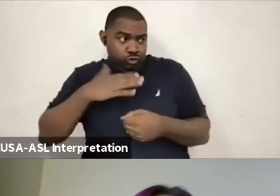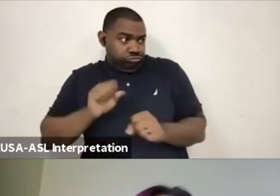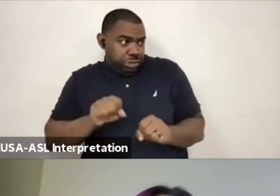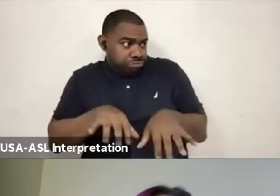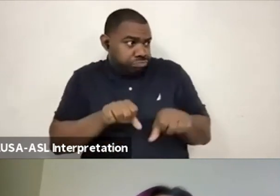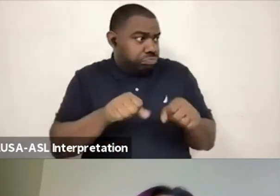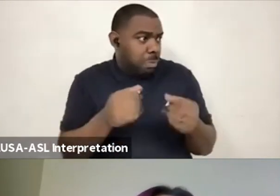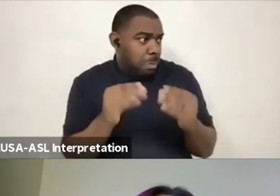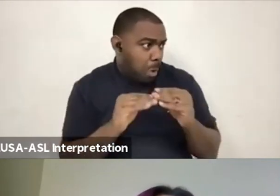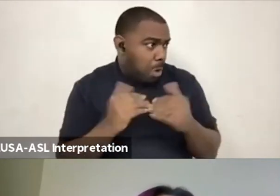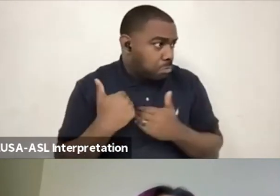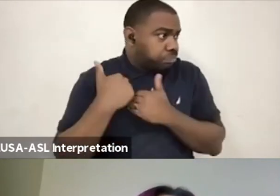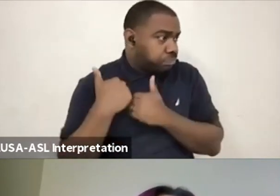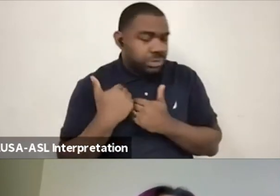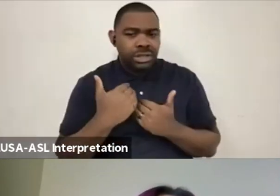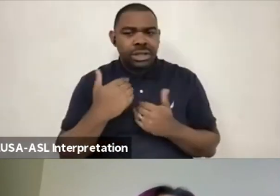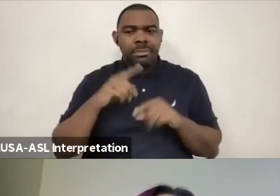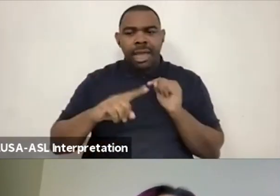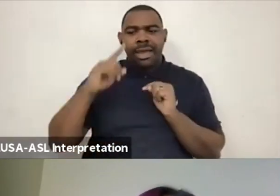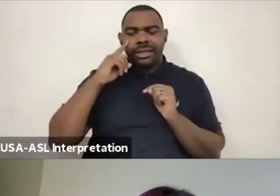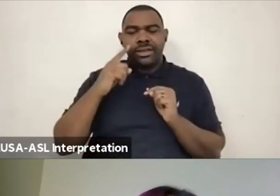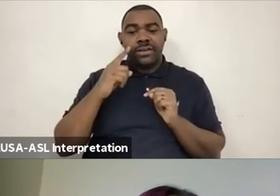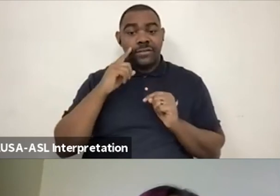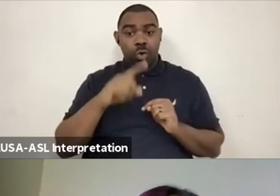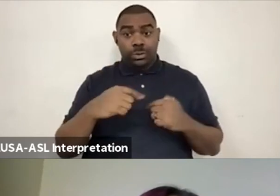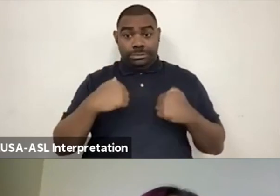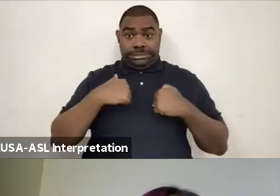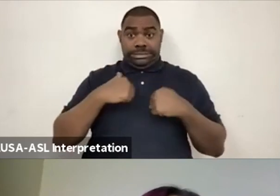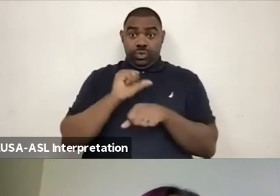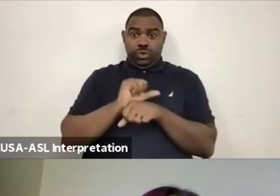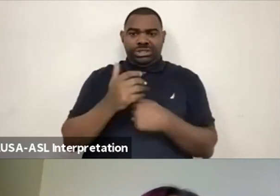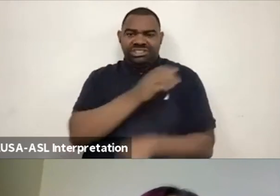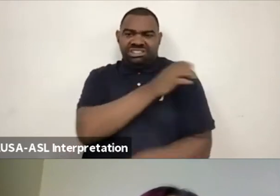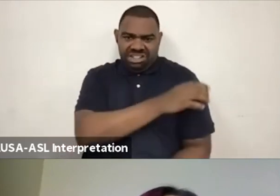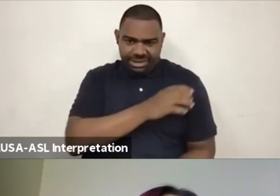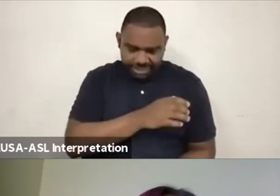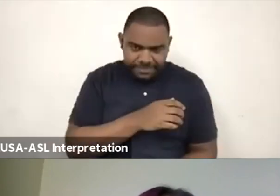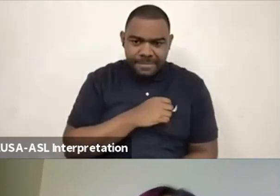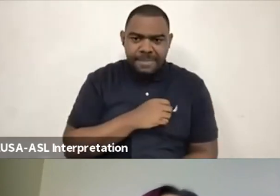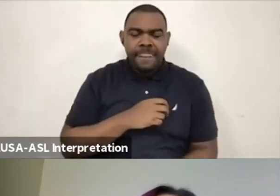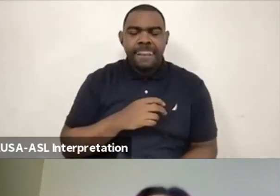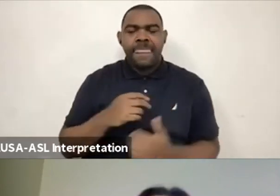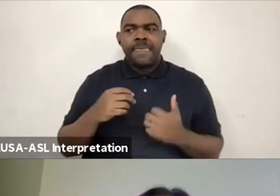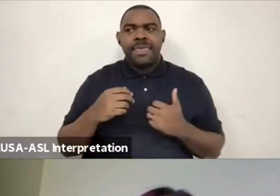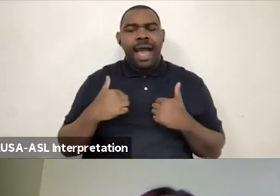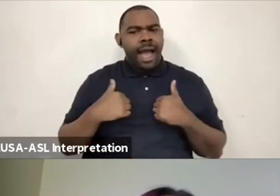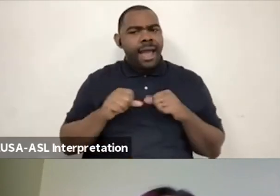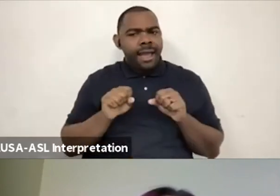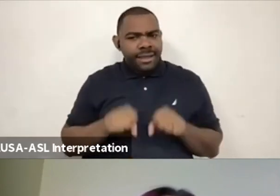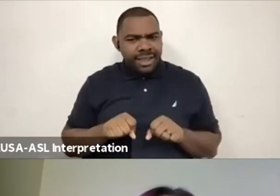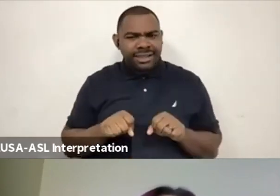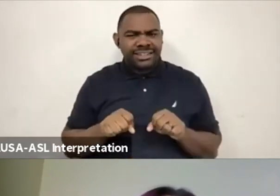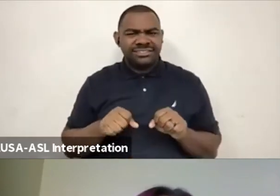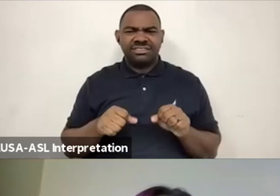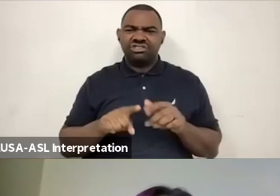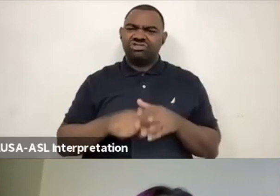of slack. But I think, for me working at the clinic, in some ways I can get very disconnected from